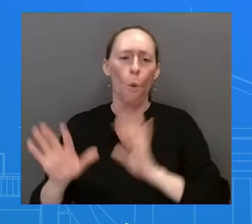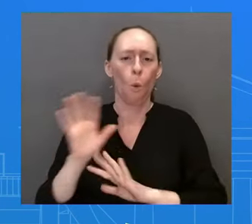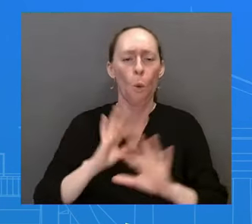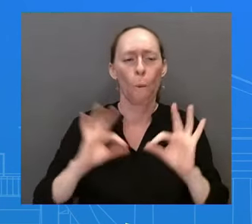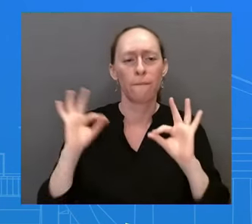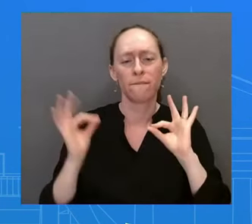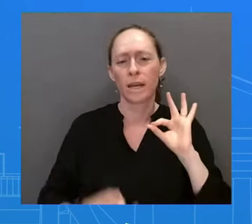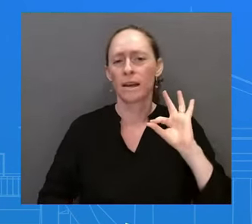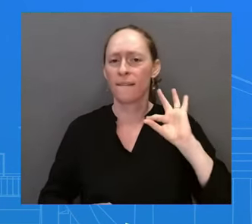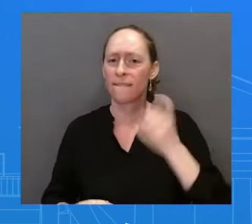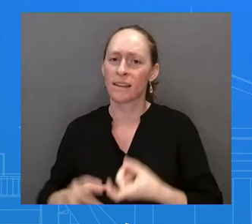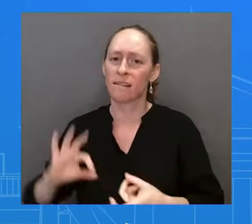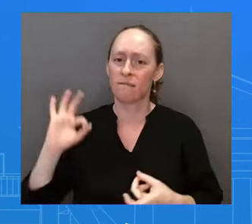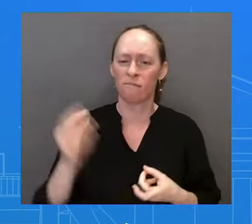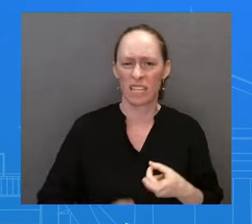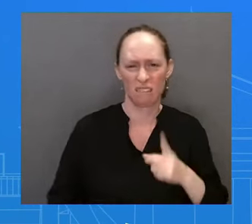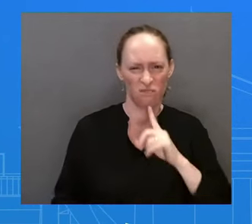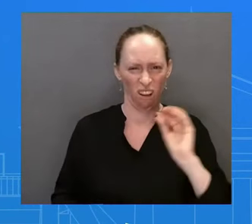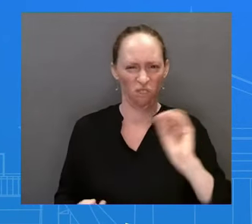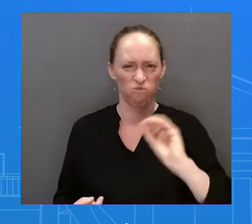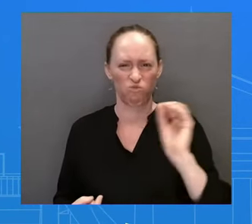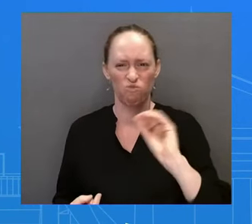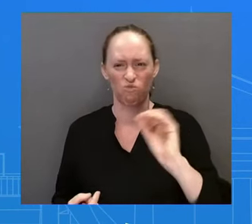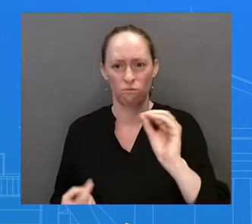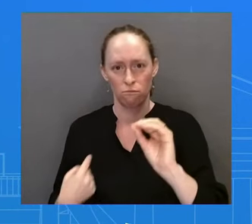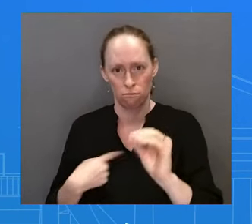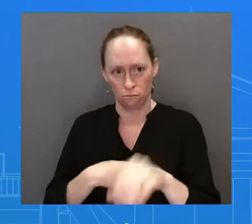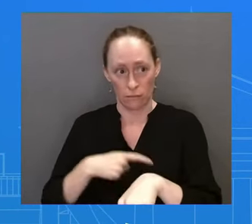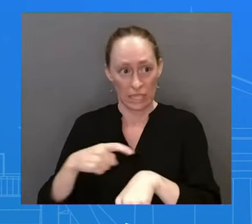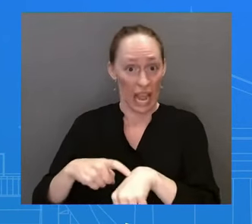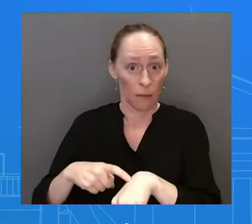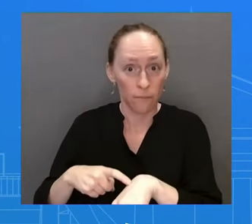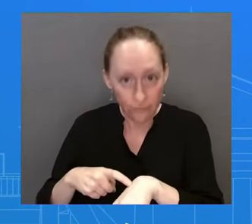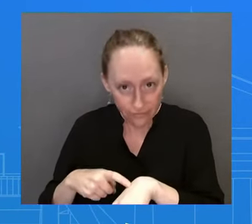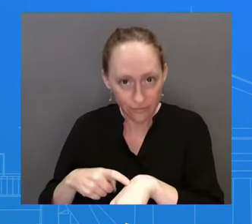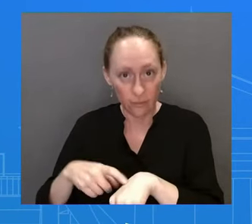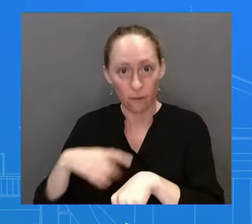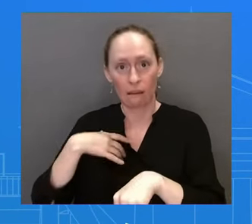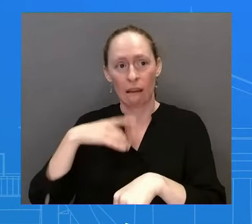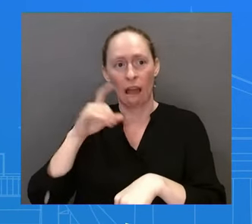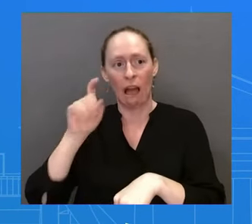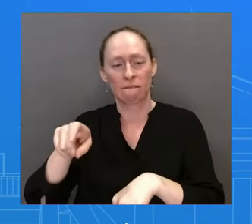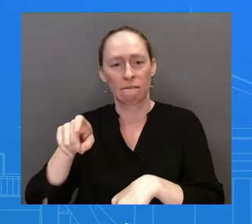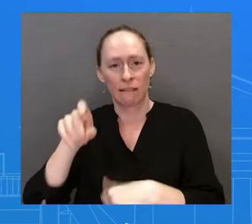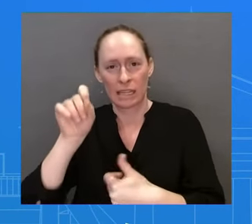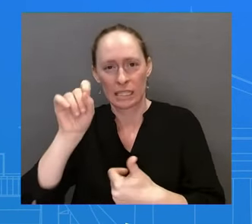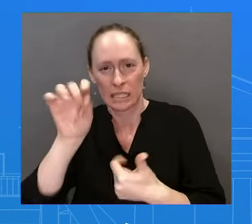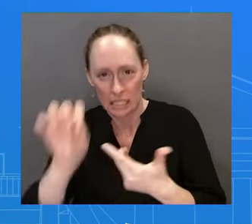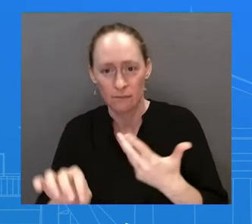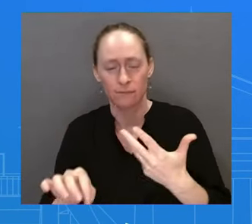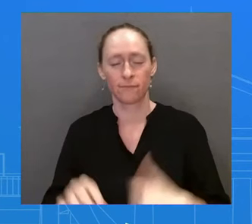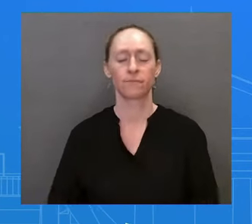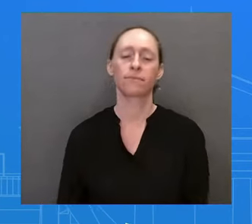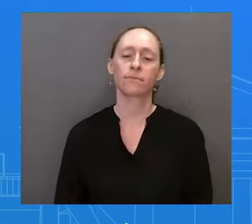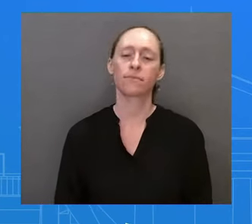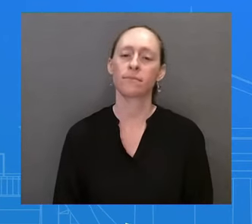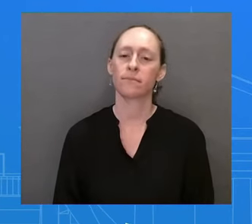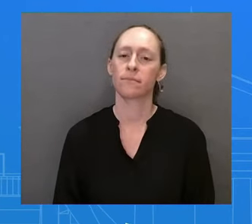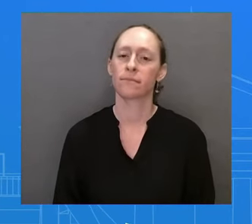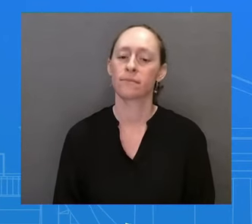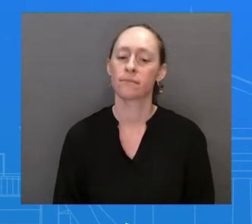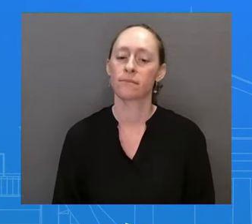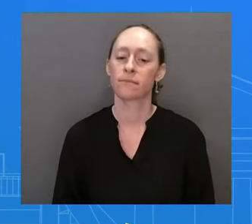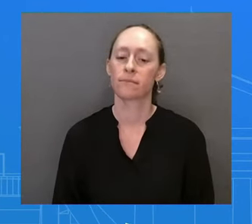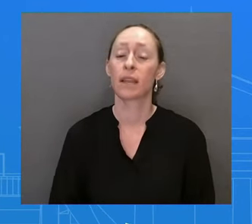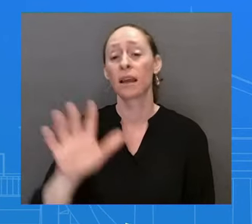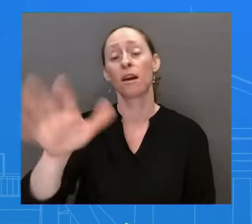moment to be as forthcoming as we could. Unfortunately, it wasn't going to prevent some inaccurate reporting.